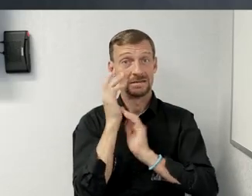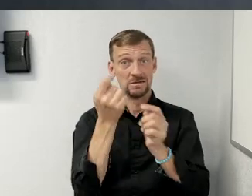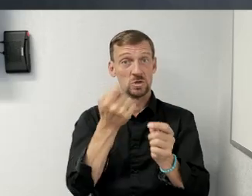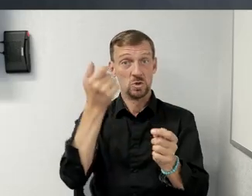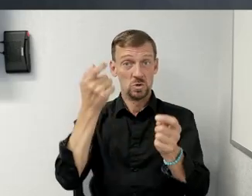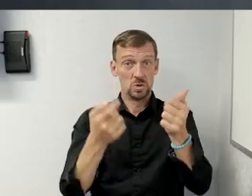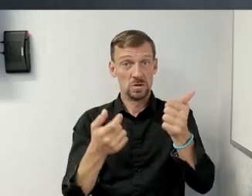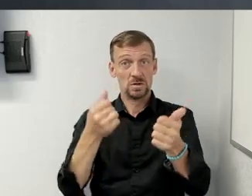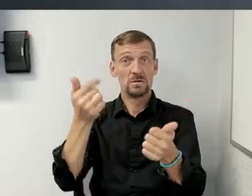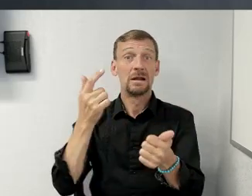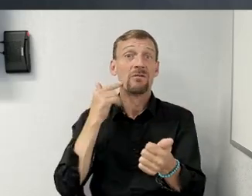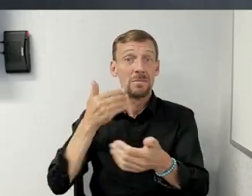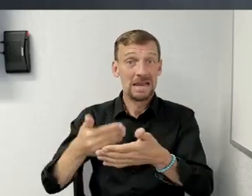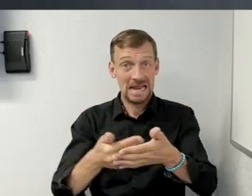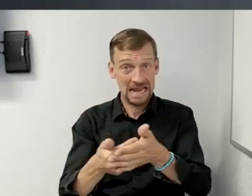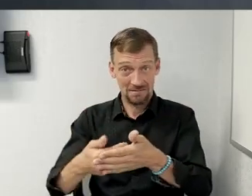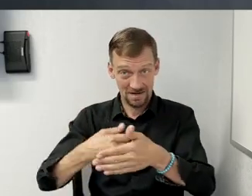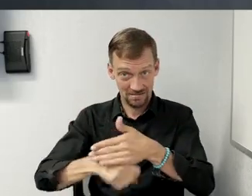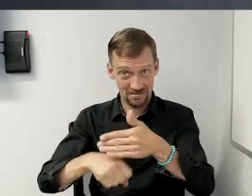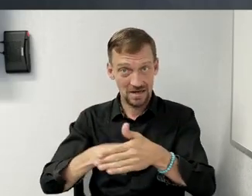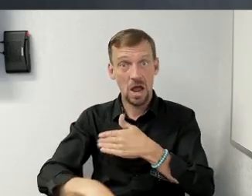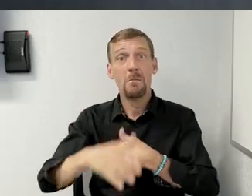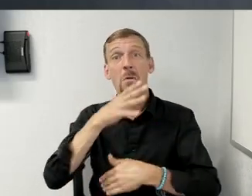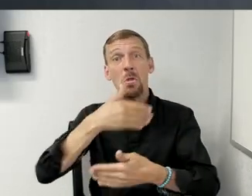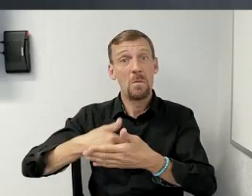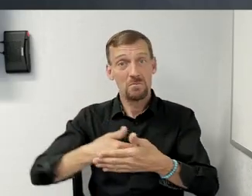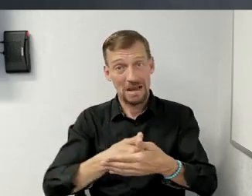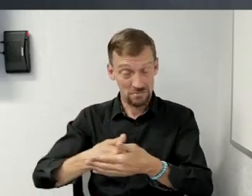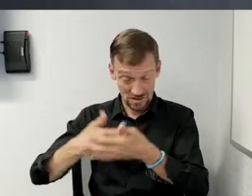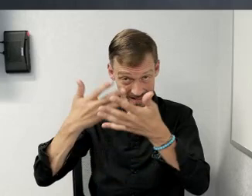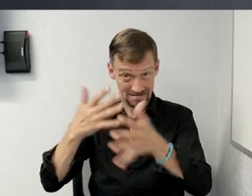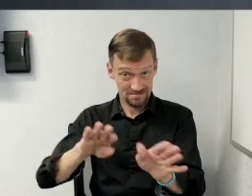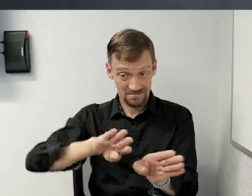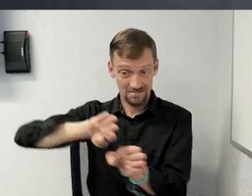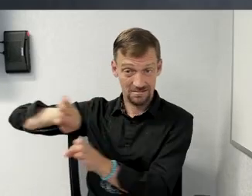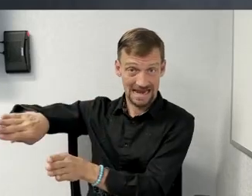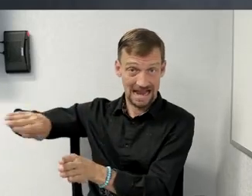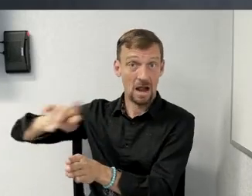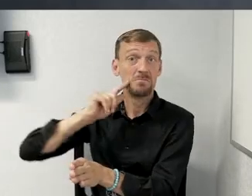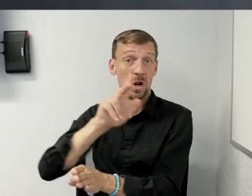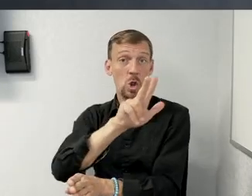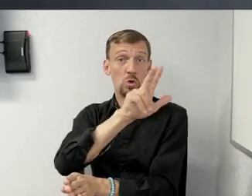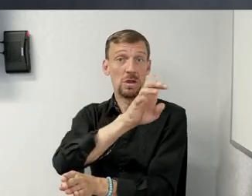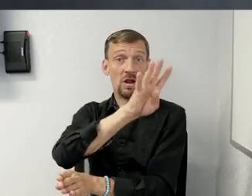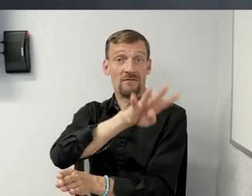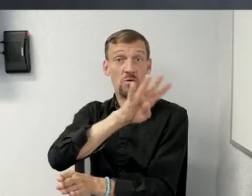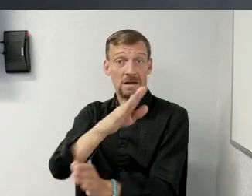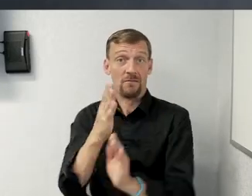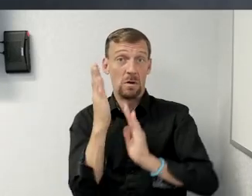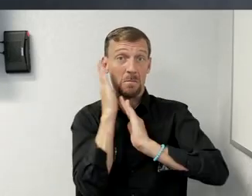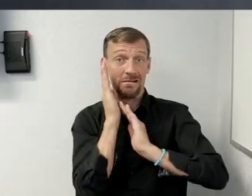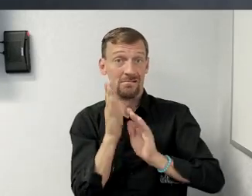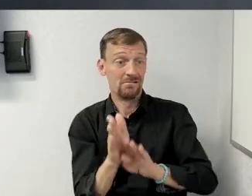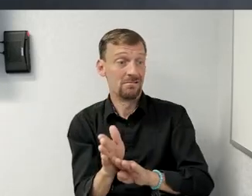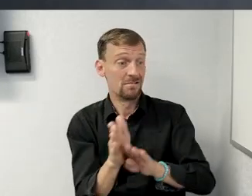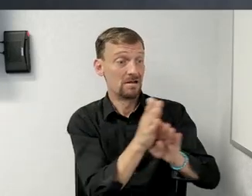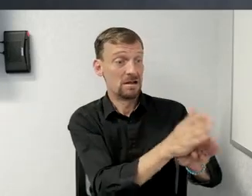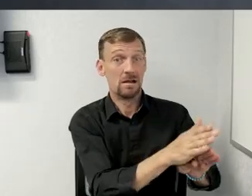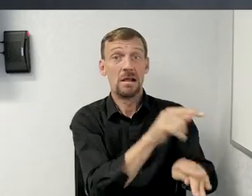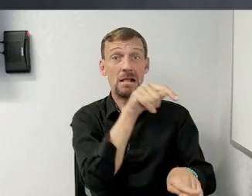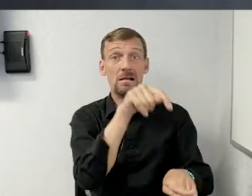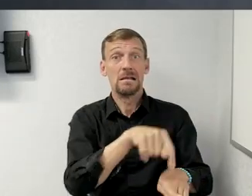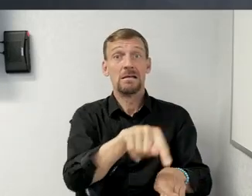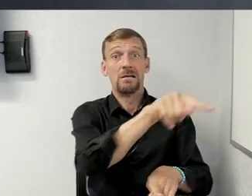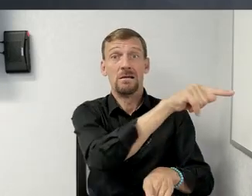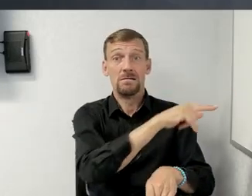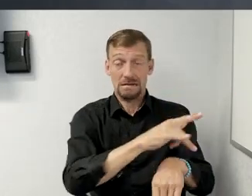excluding nursery, mother, baby, labor, and delivery. So those 344 beds are those that would